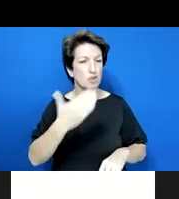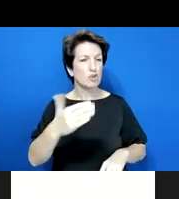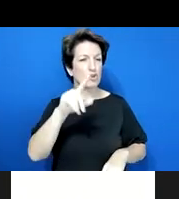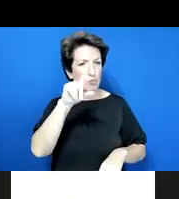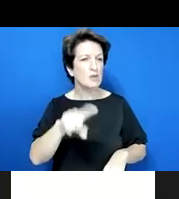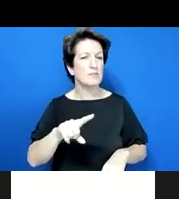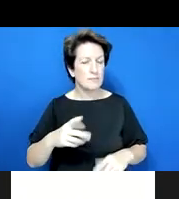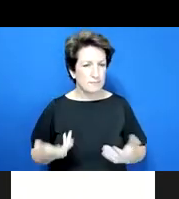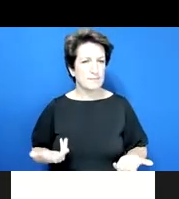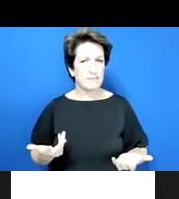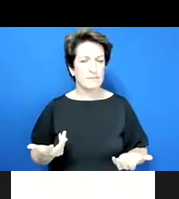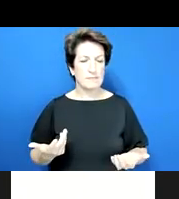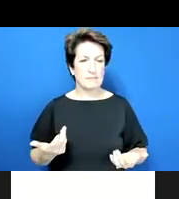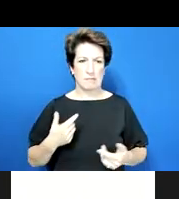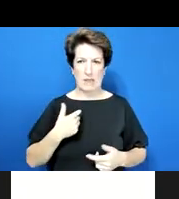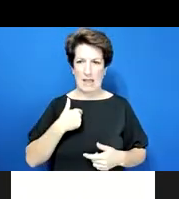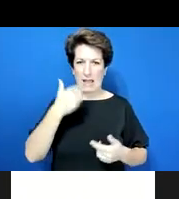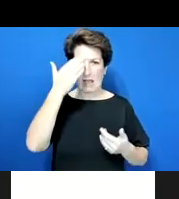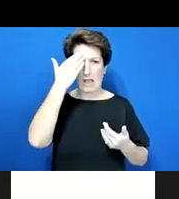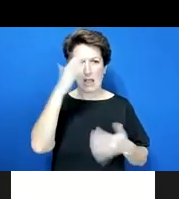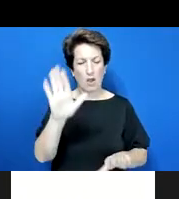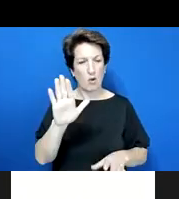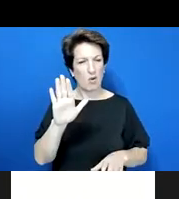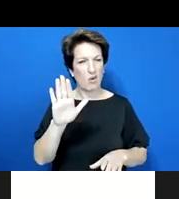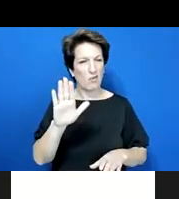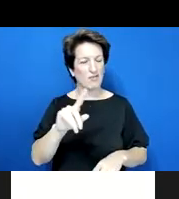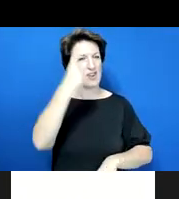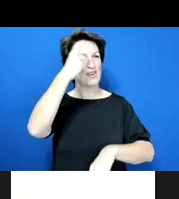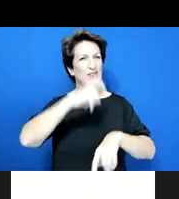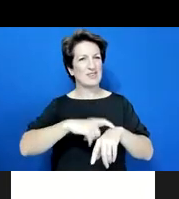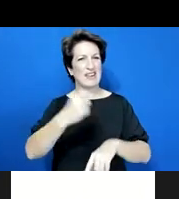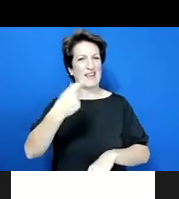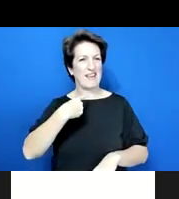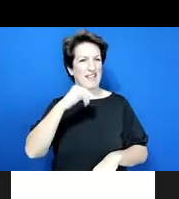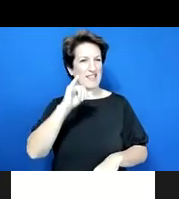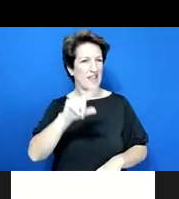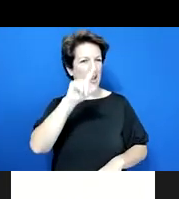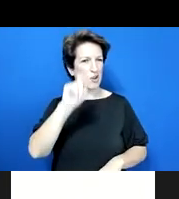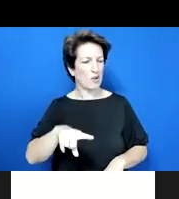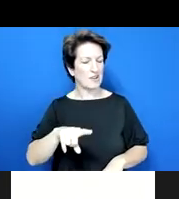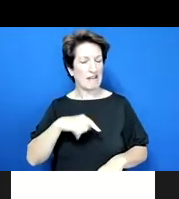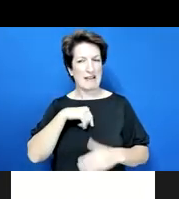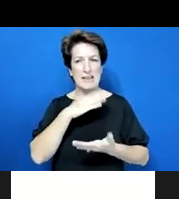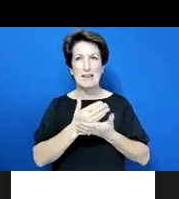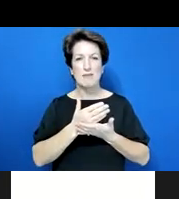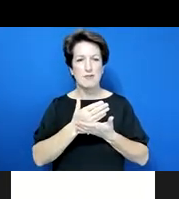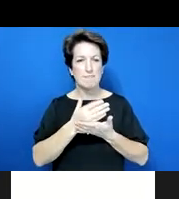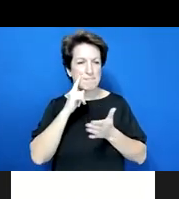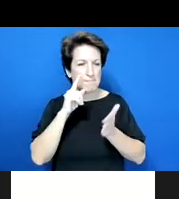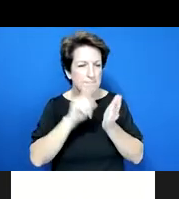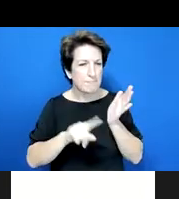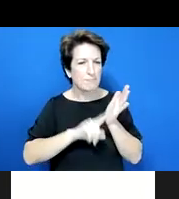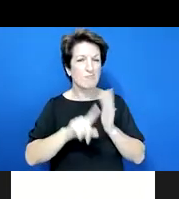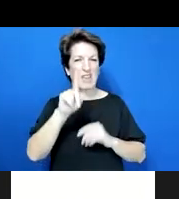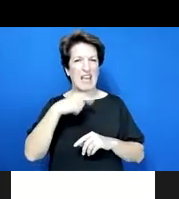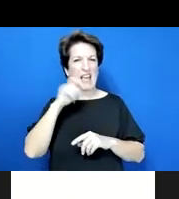and I don't know. I've never been asked that. I have never looked for that, and I will have to get back